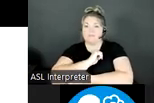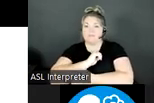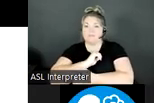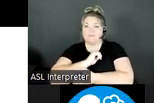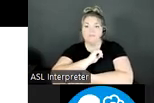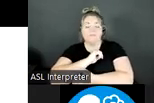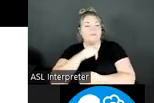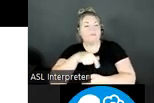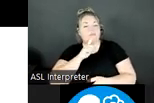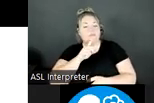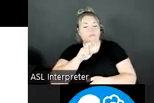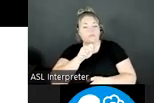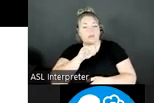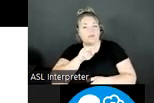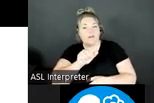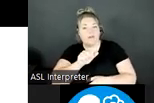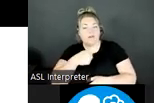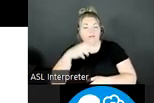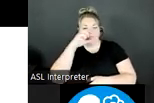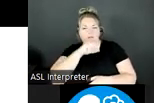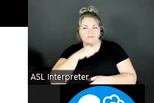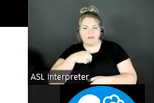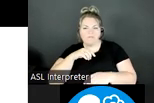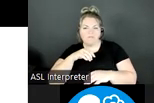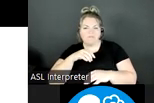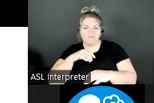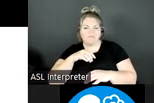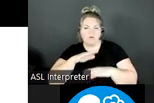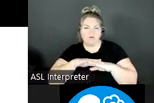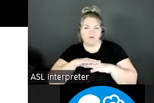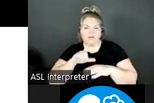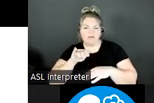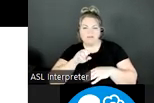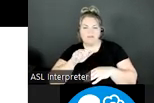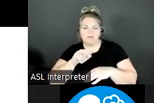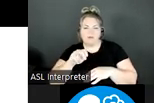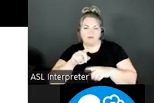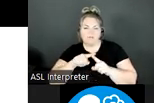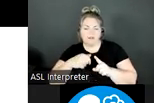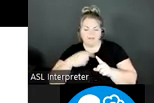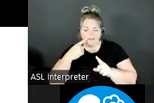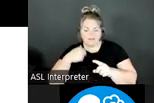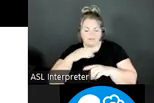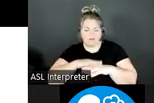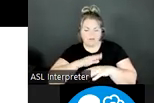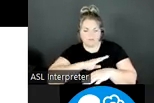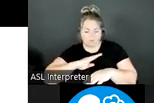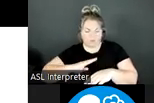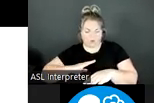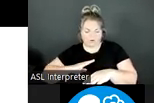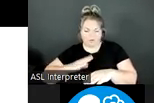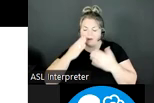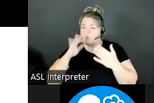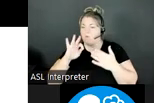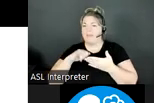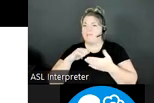This is Raina. I guess I'm on, where I'm a liaison, I'm also on the board. I don't know if that makes any